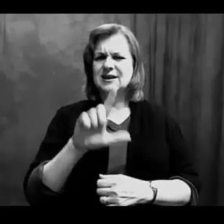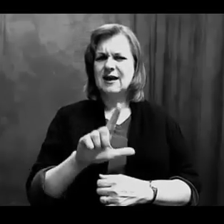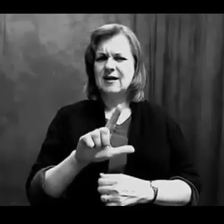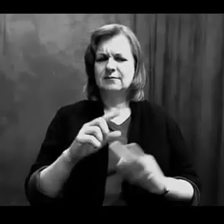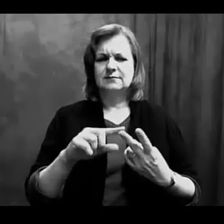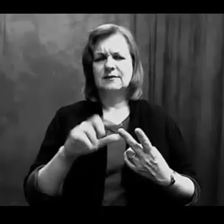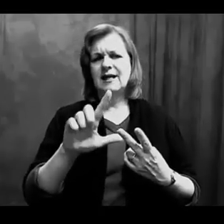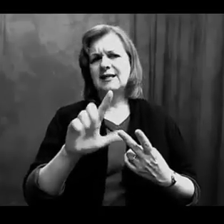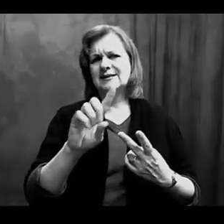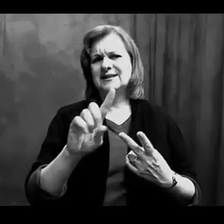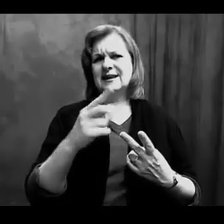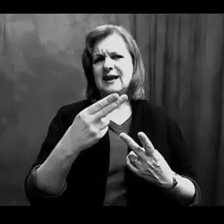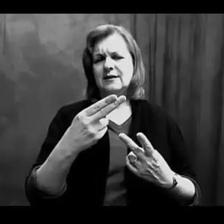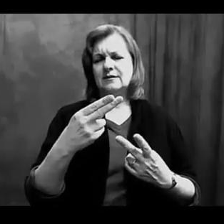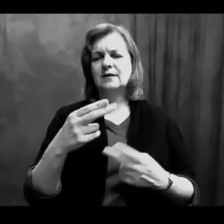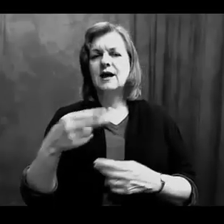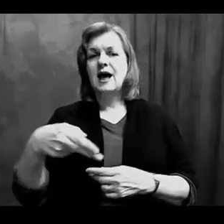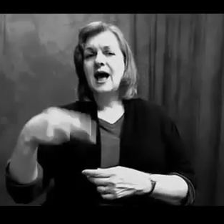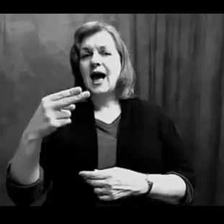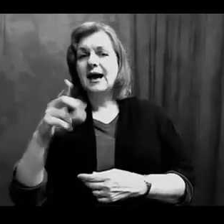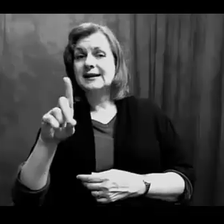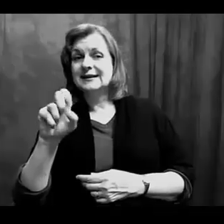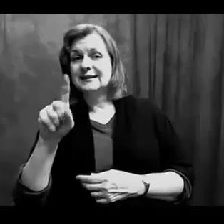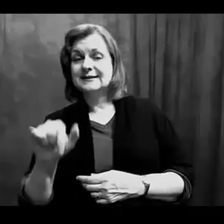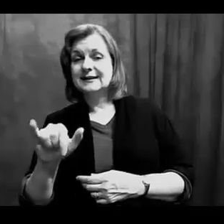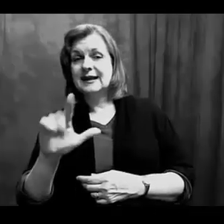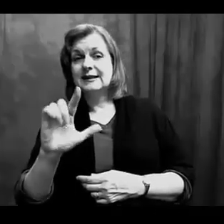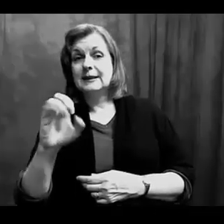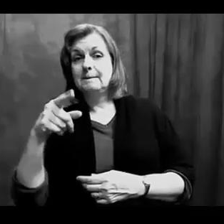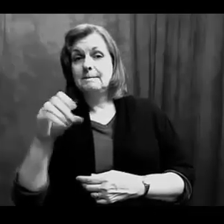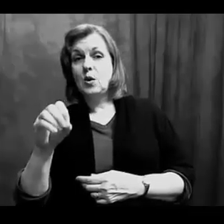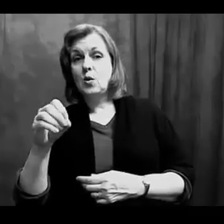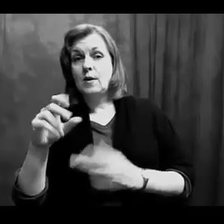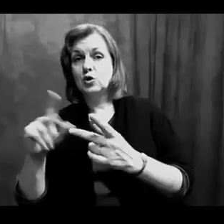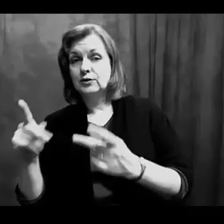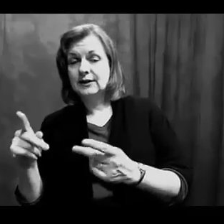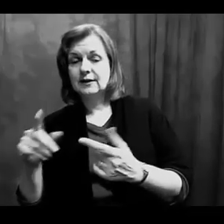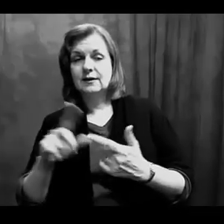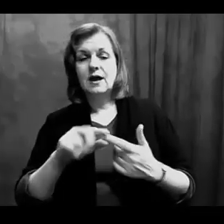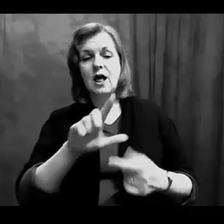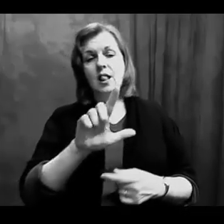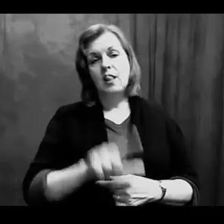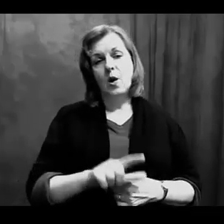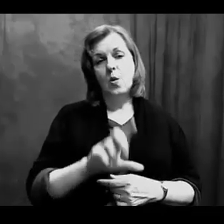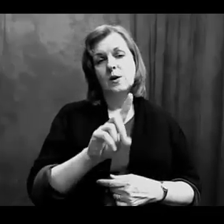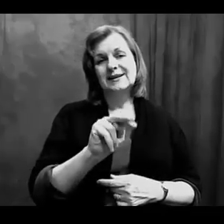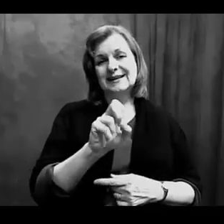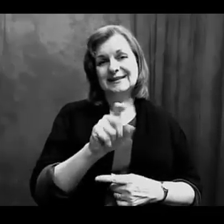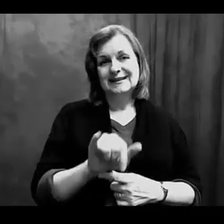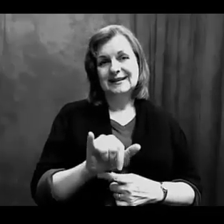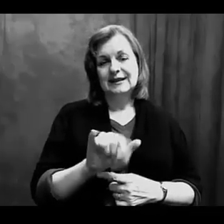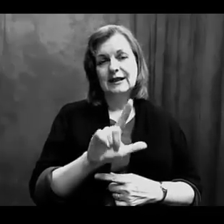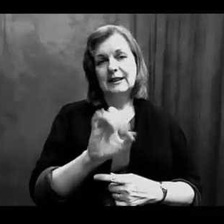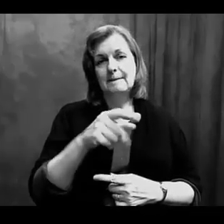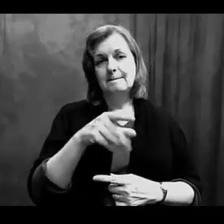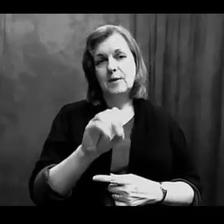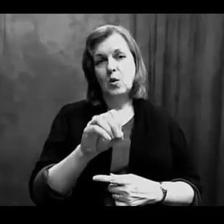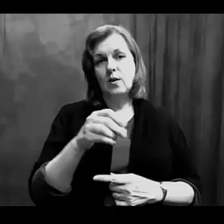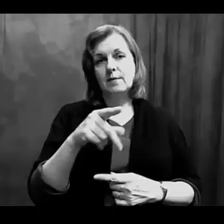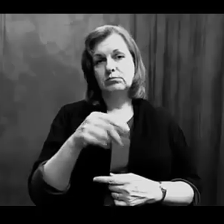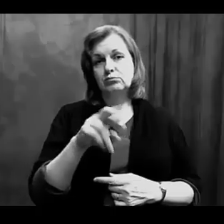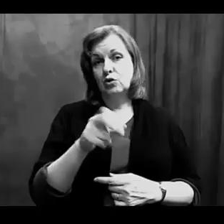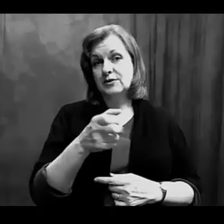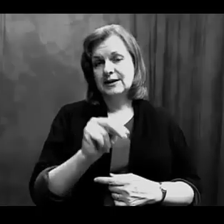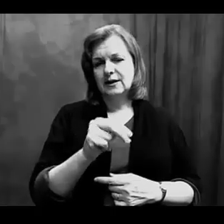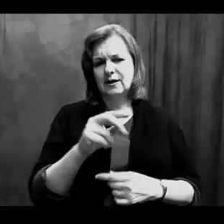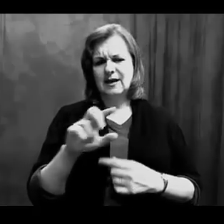I mentioned this to you, HDL and LDL. High density lipoprotein, low density